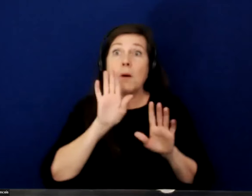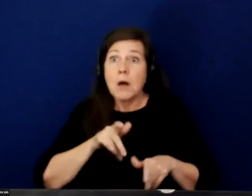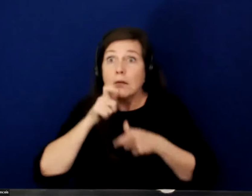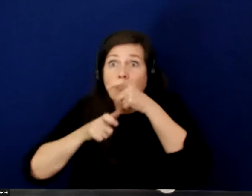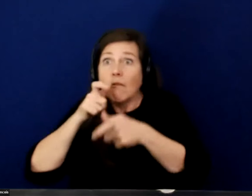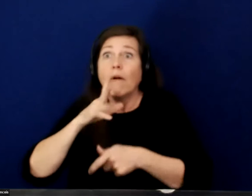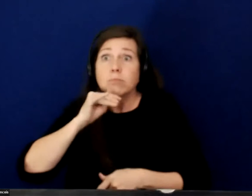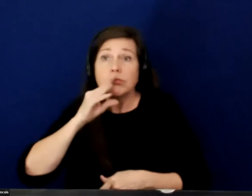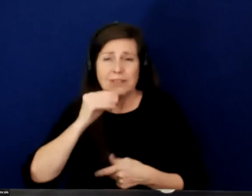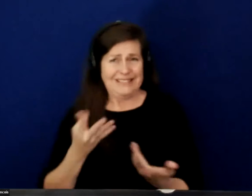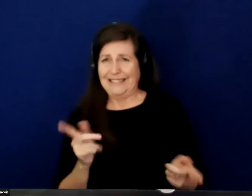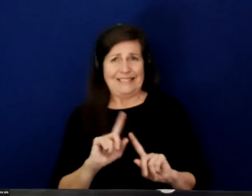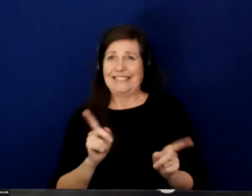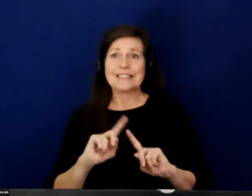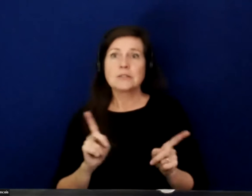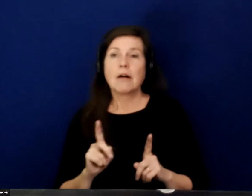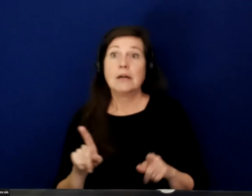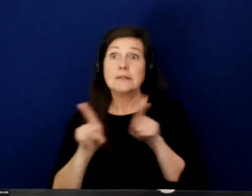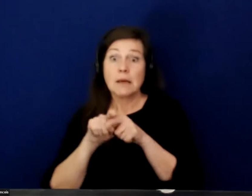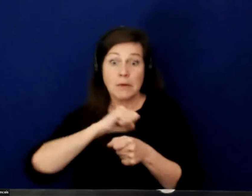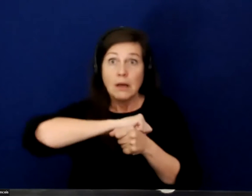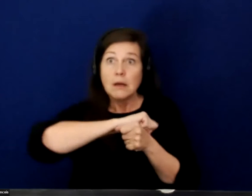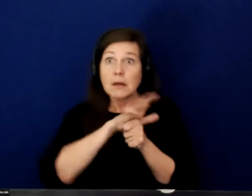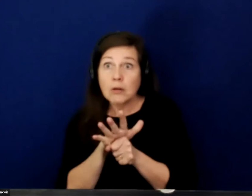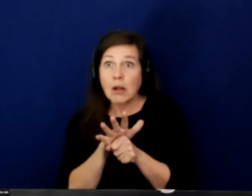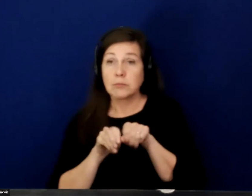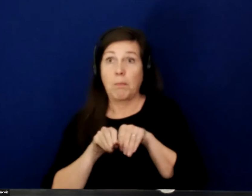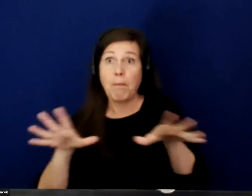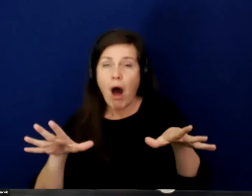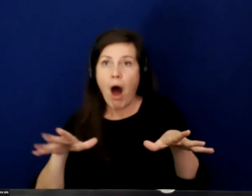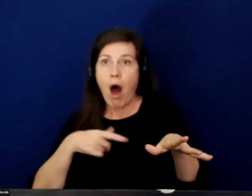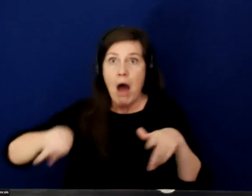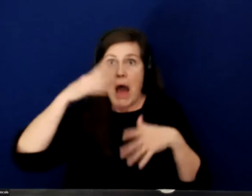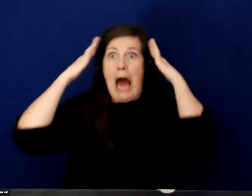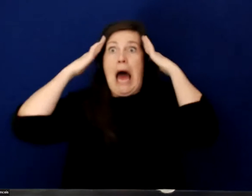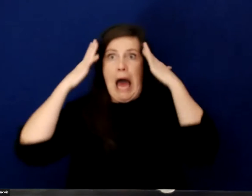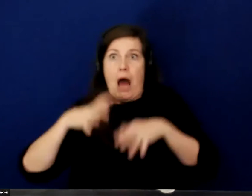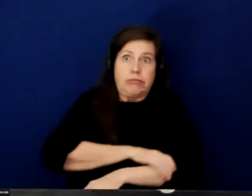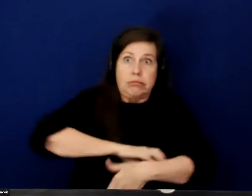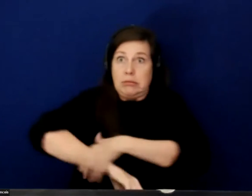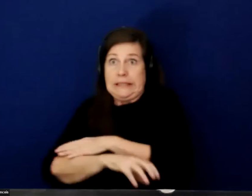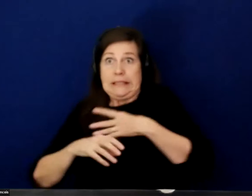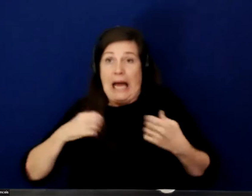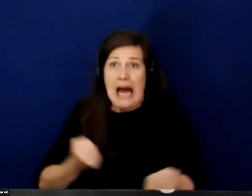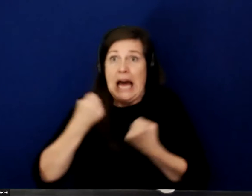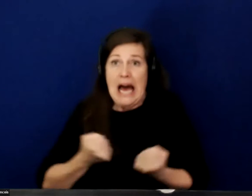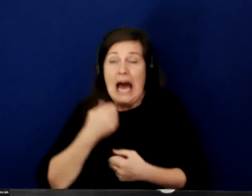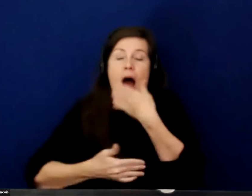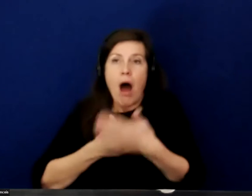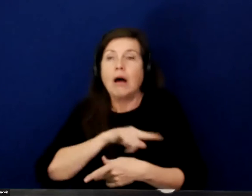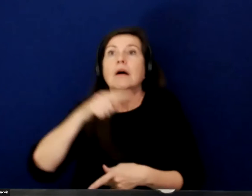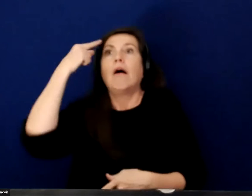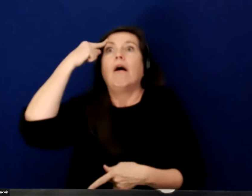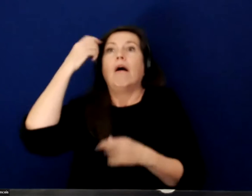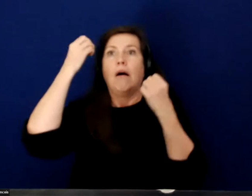pandemic to someone to start really acting on this. We needed this pandemic, and then they start doing this.